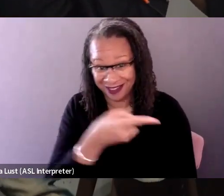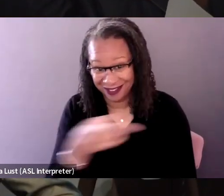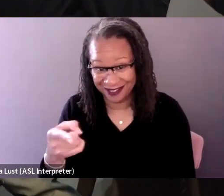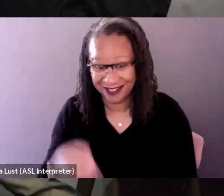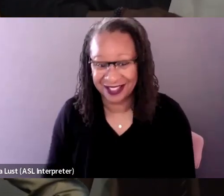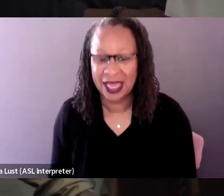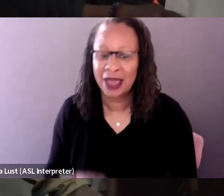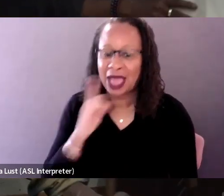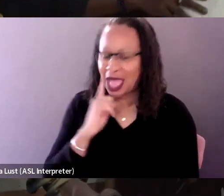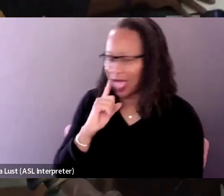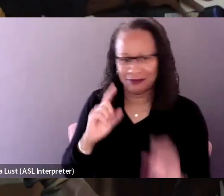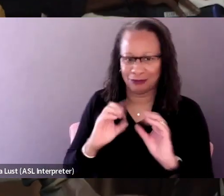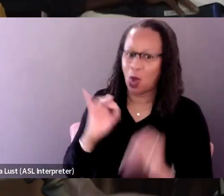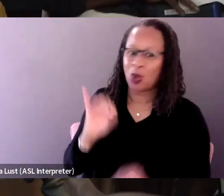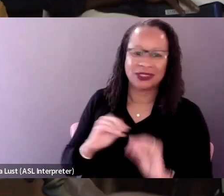Oakland's a she-they.